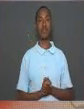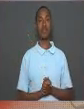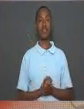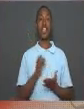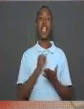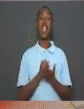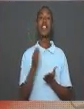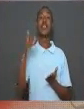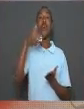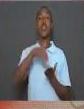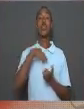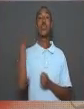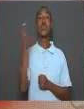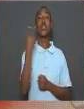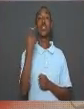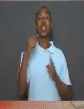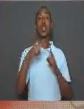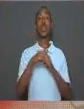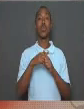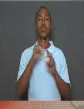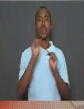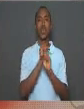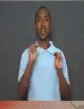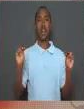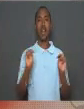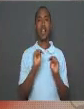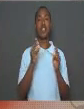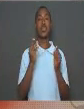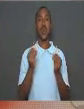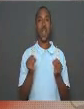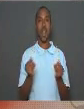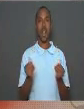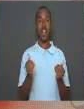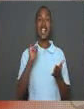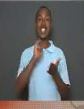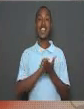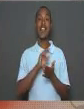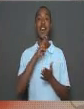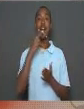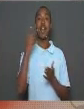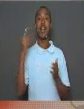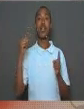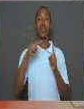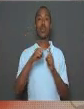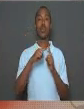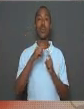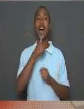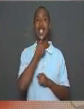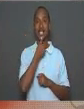It is also used to neutralize soils that are too acidic,